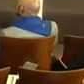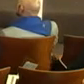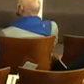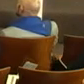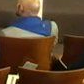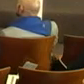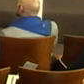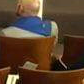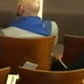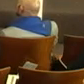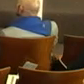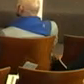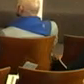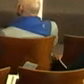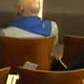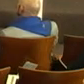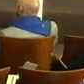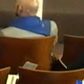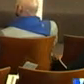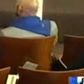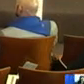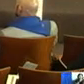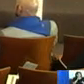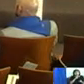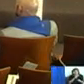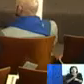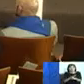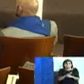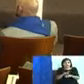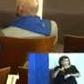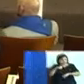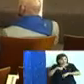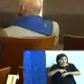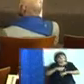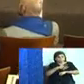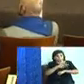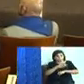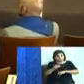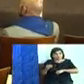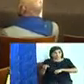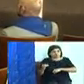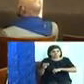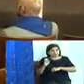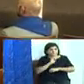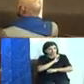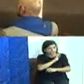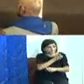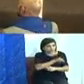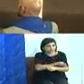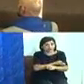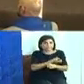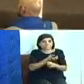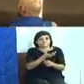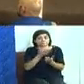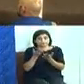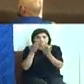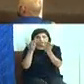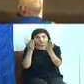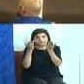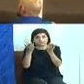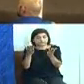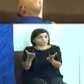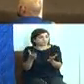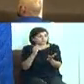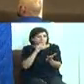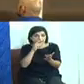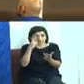bring their gifts, commitment, time, and energy, and will offer them